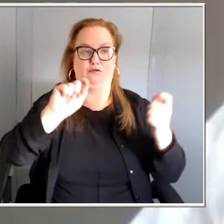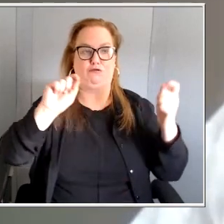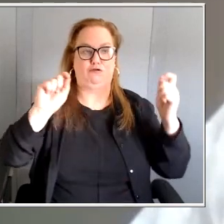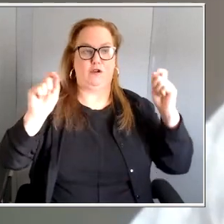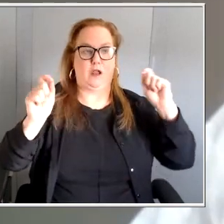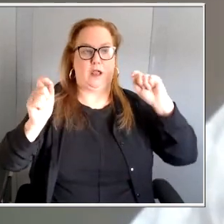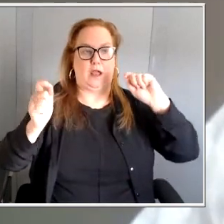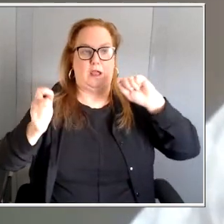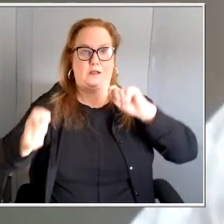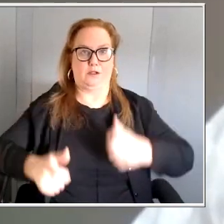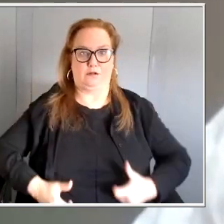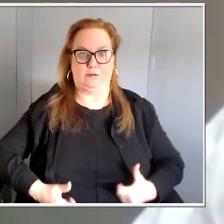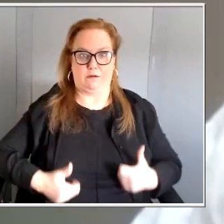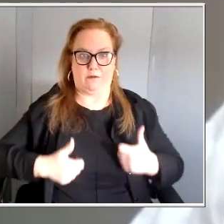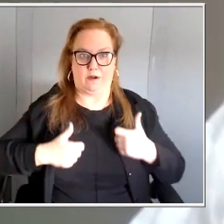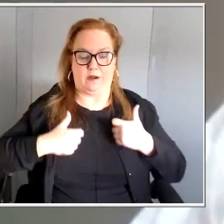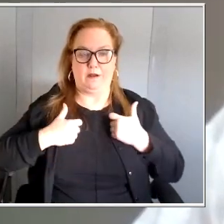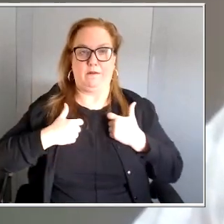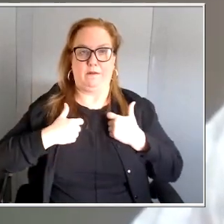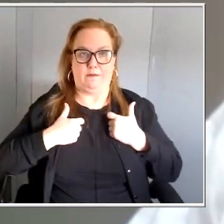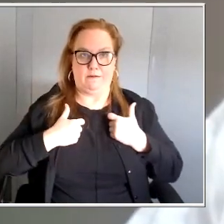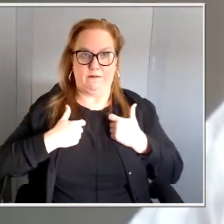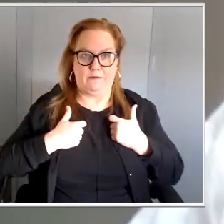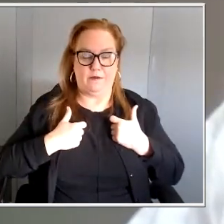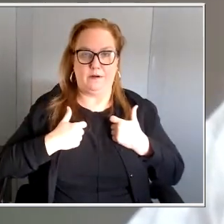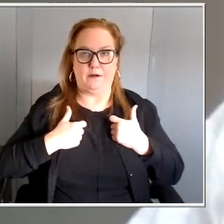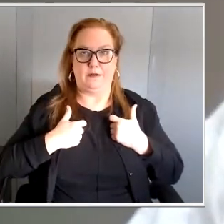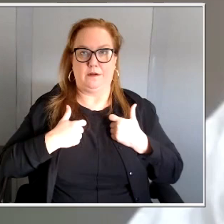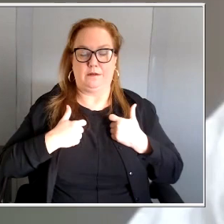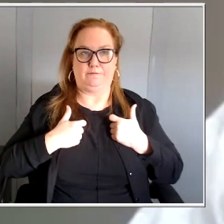and to